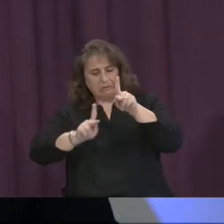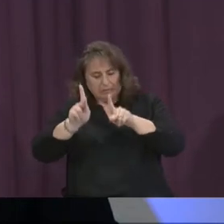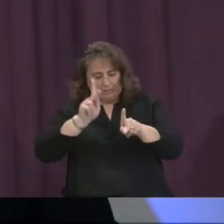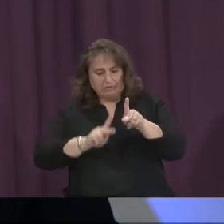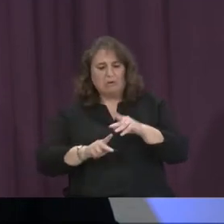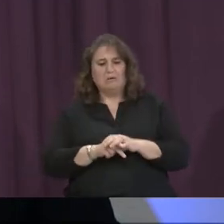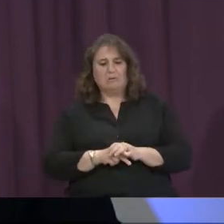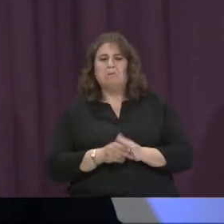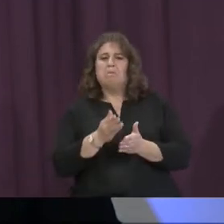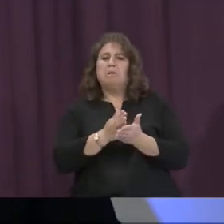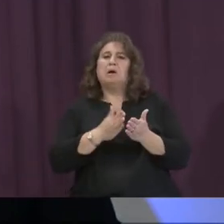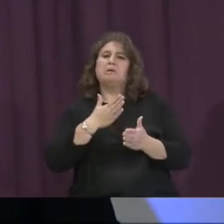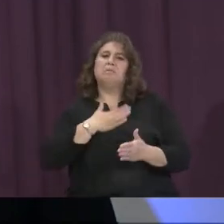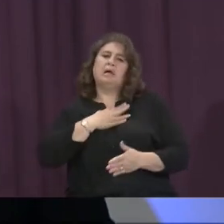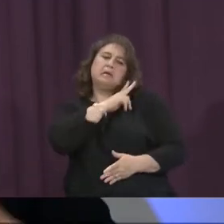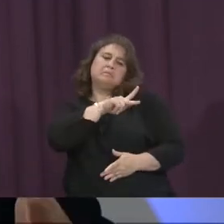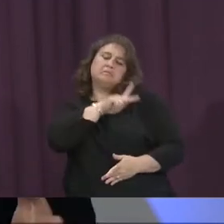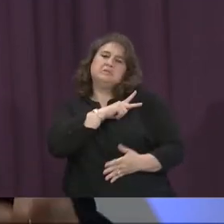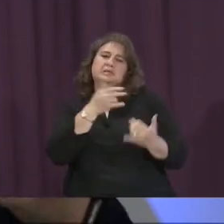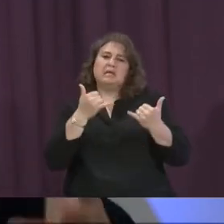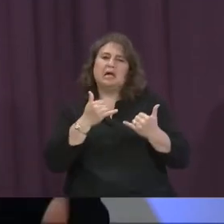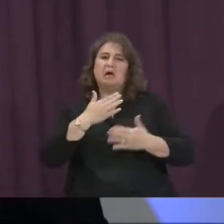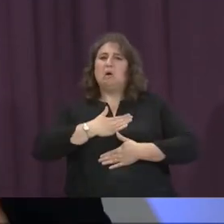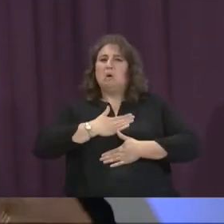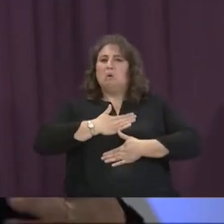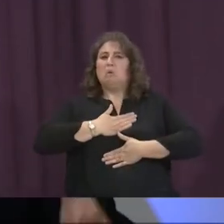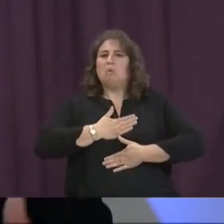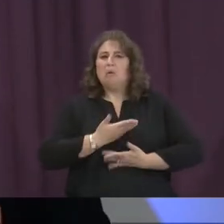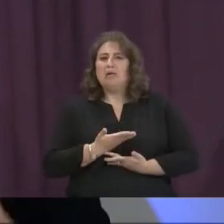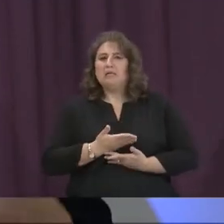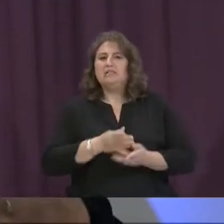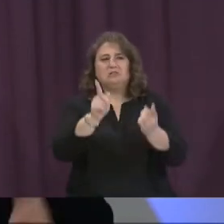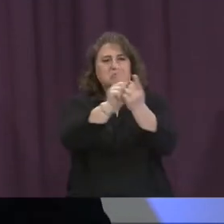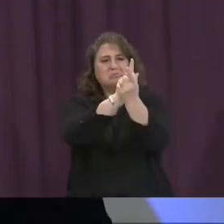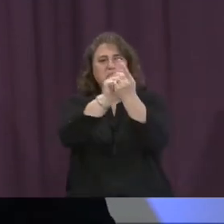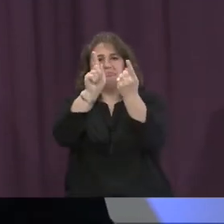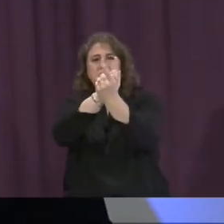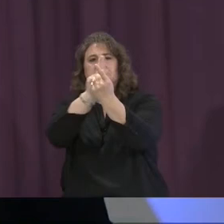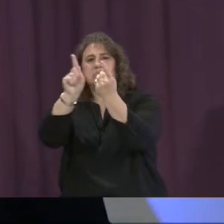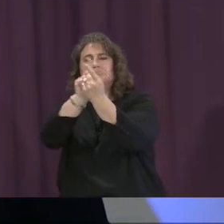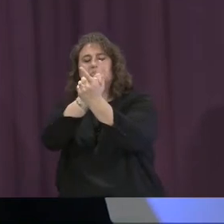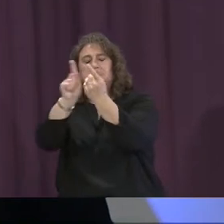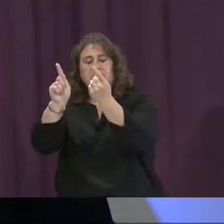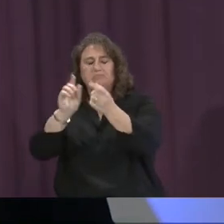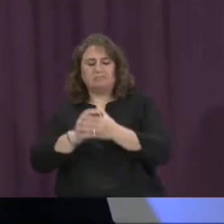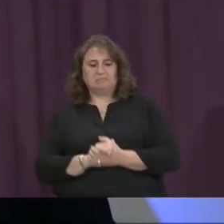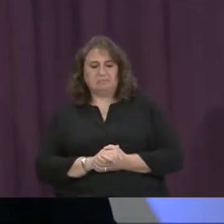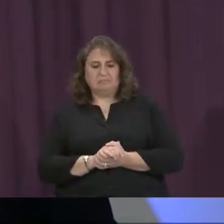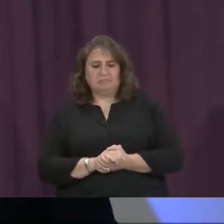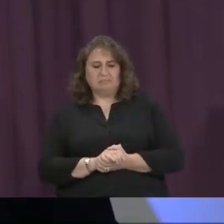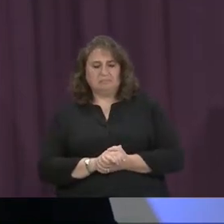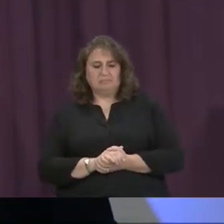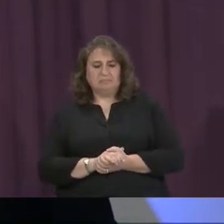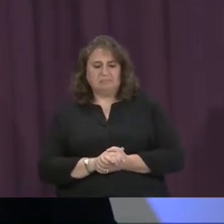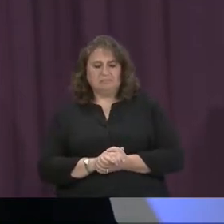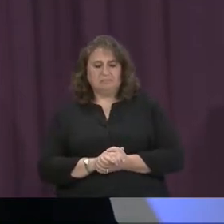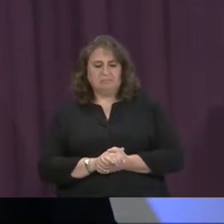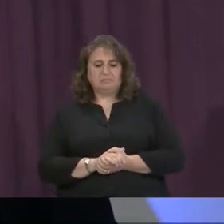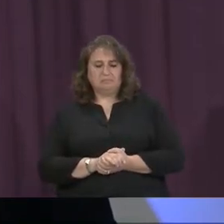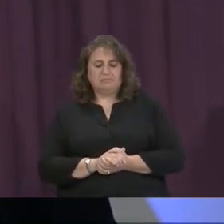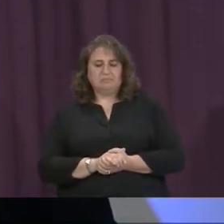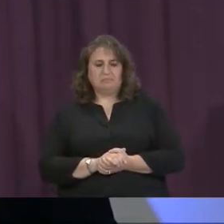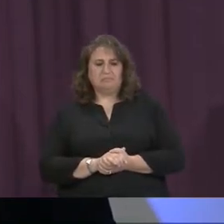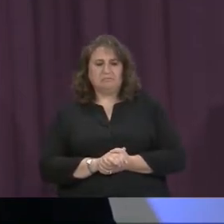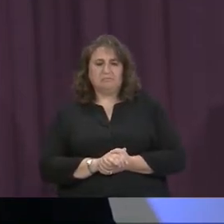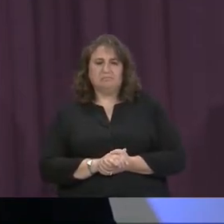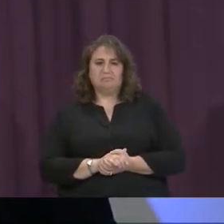my personality. It makes me want to get out and, and be with other people and meet other people. Um, you know, that was a,